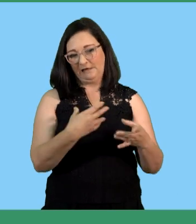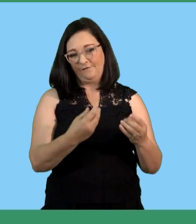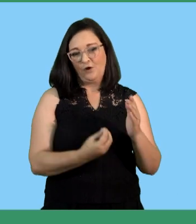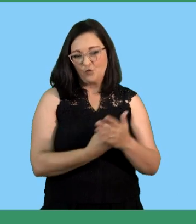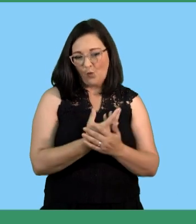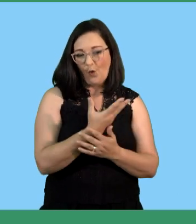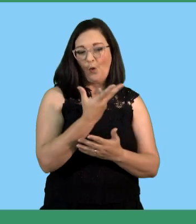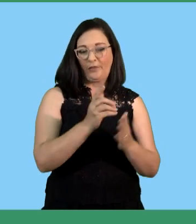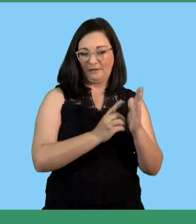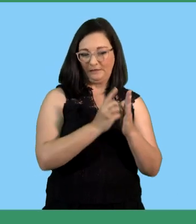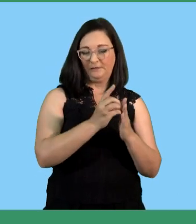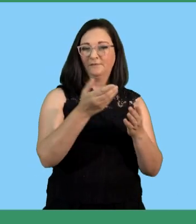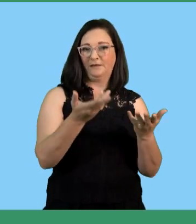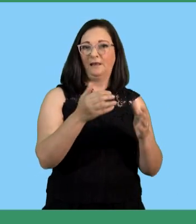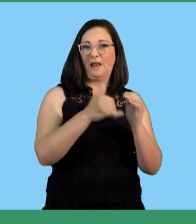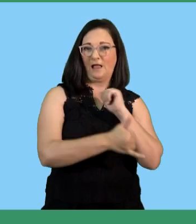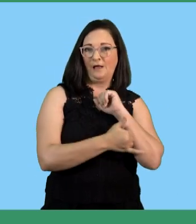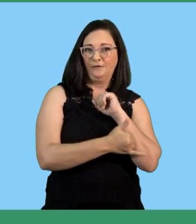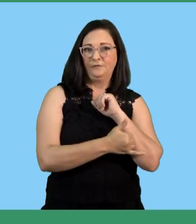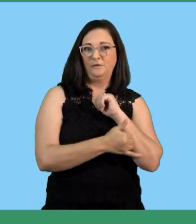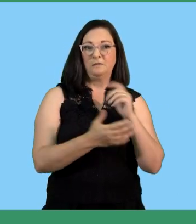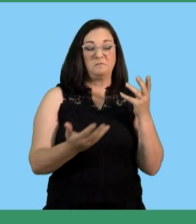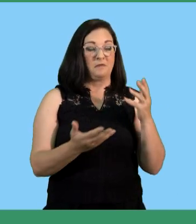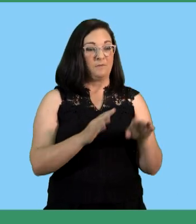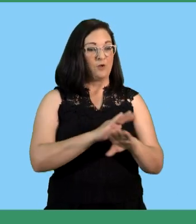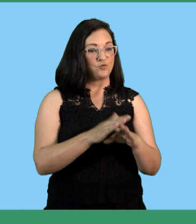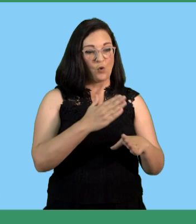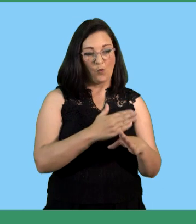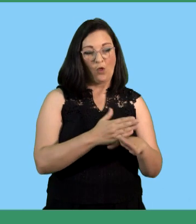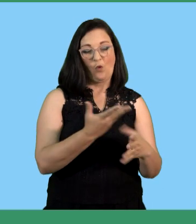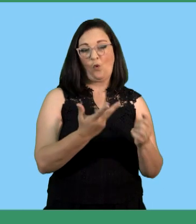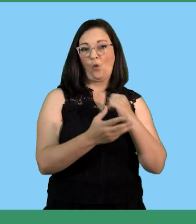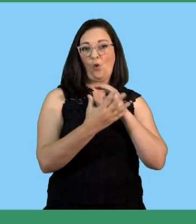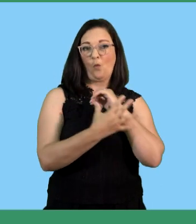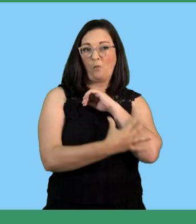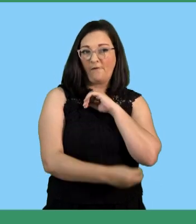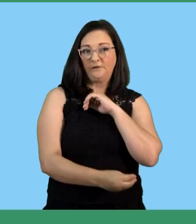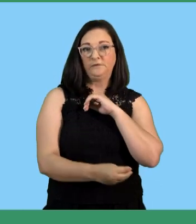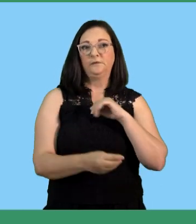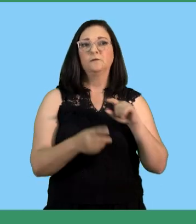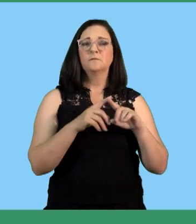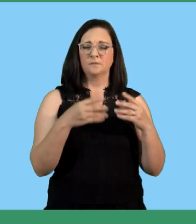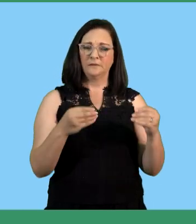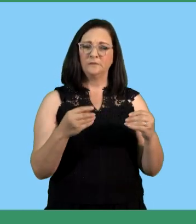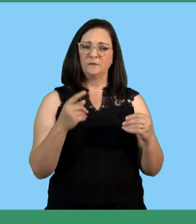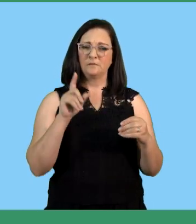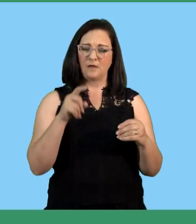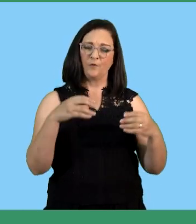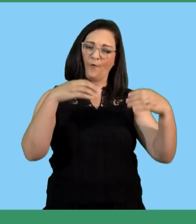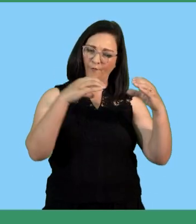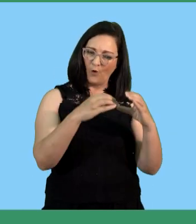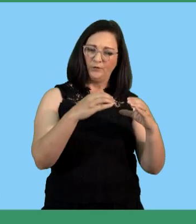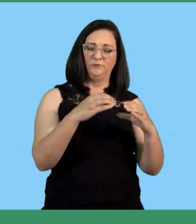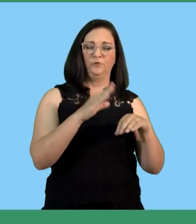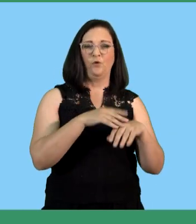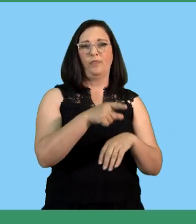growth and development in the country. For example, unemployment or poverty. I repeat, businesses should focus